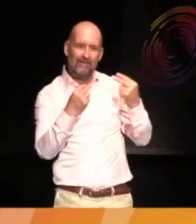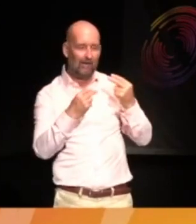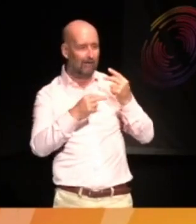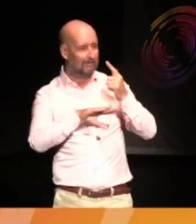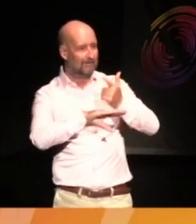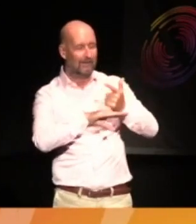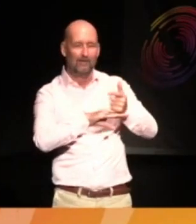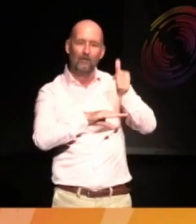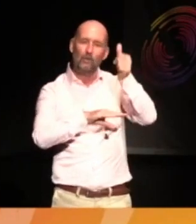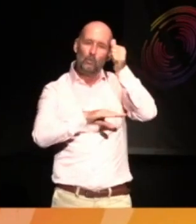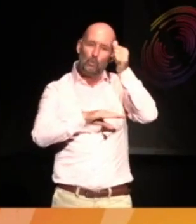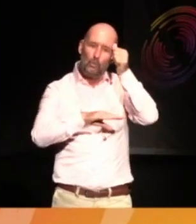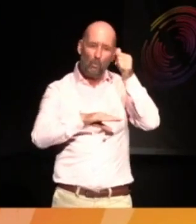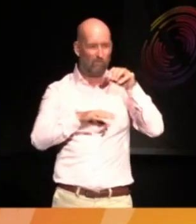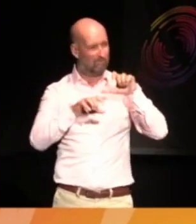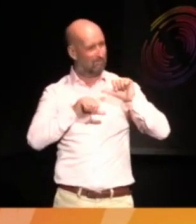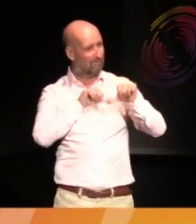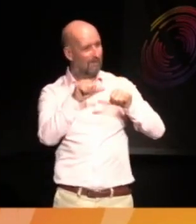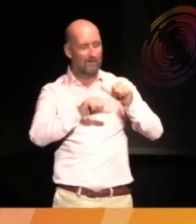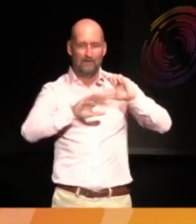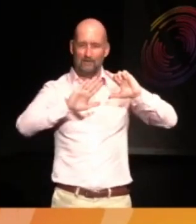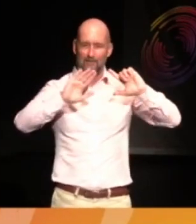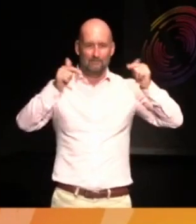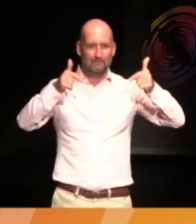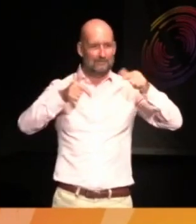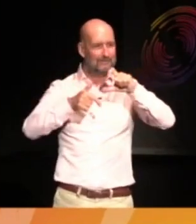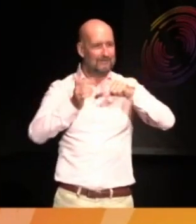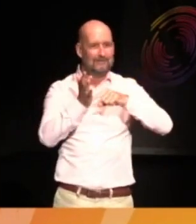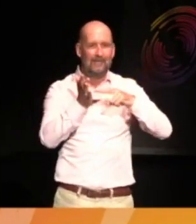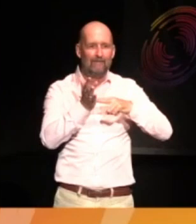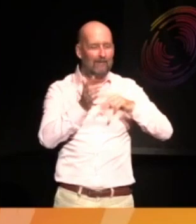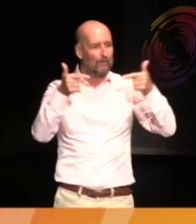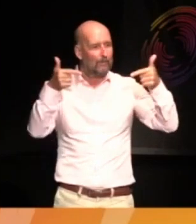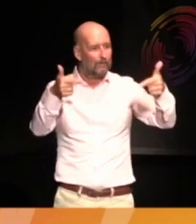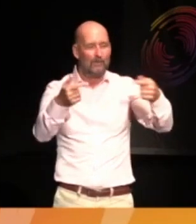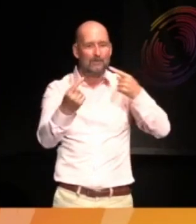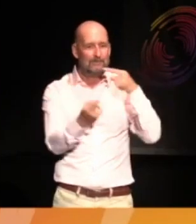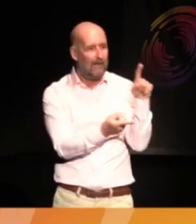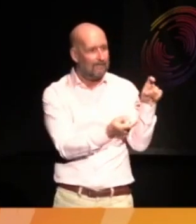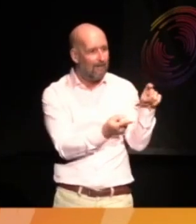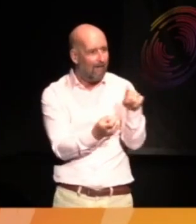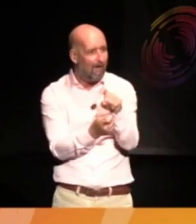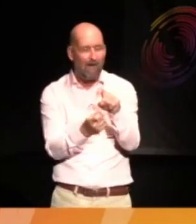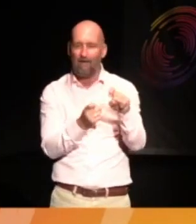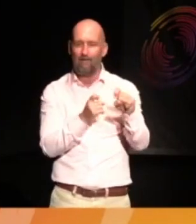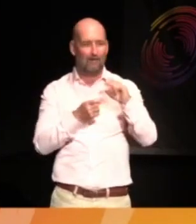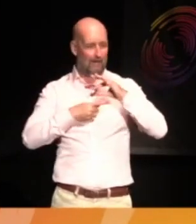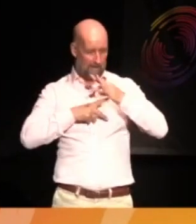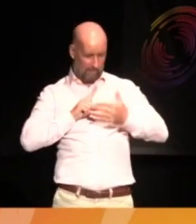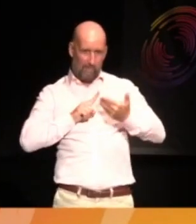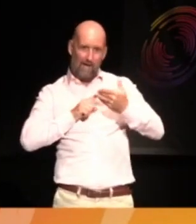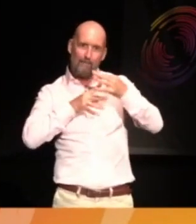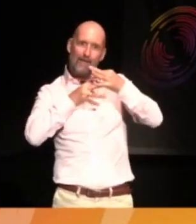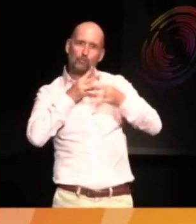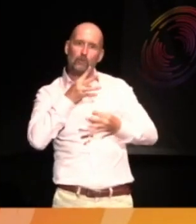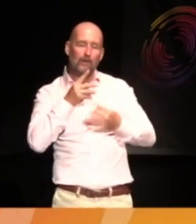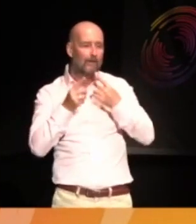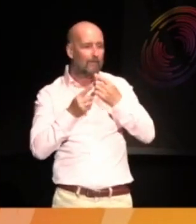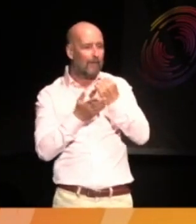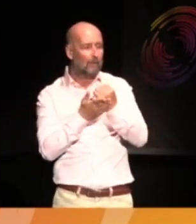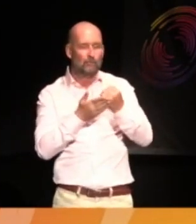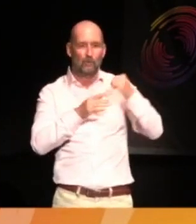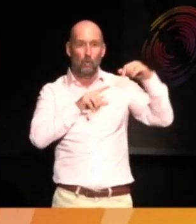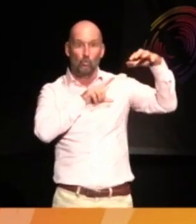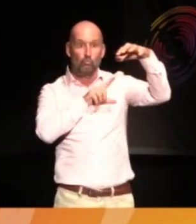billion surveillance cameras in the world, where our data is being used, our biometric information, there's drones,